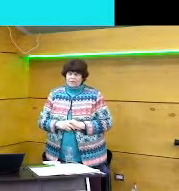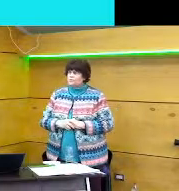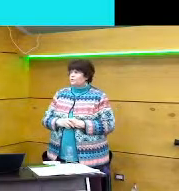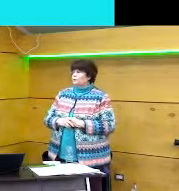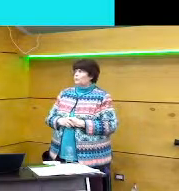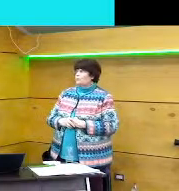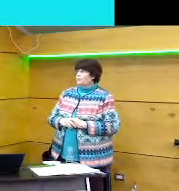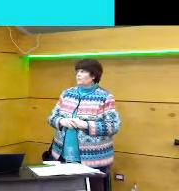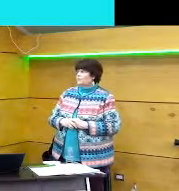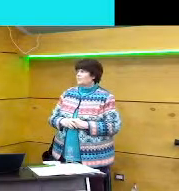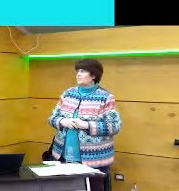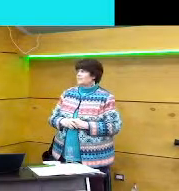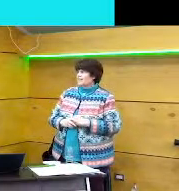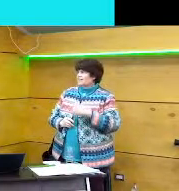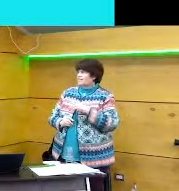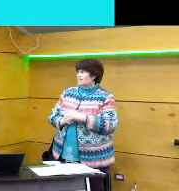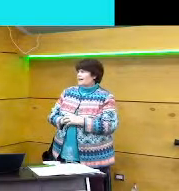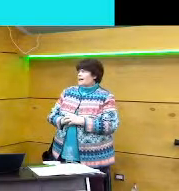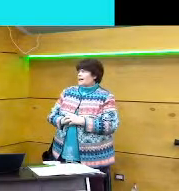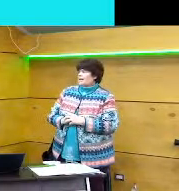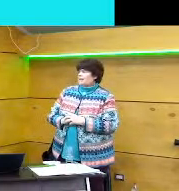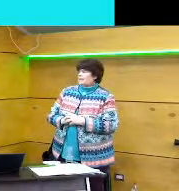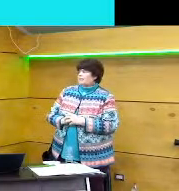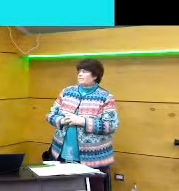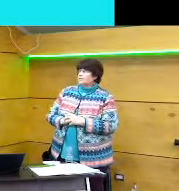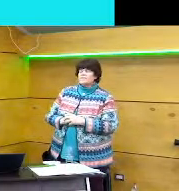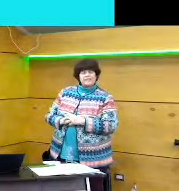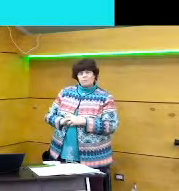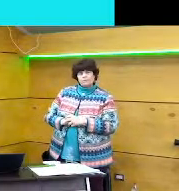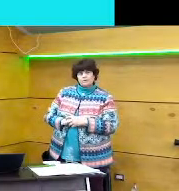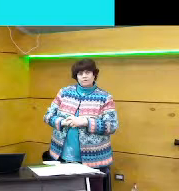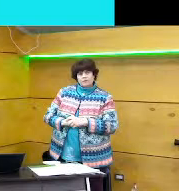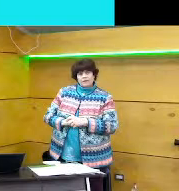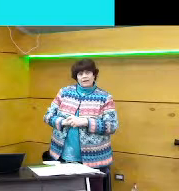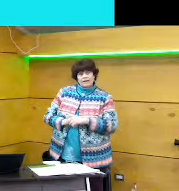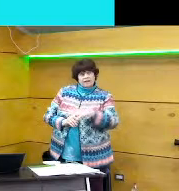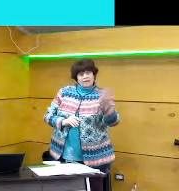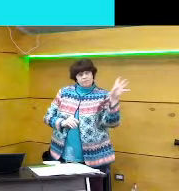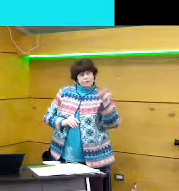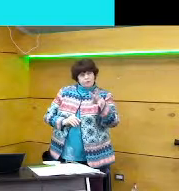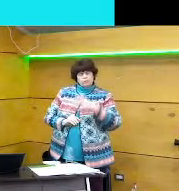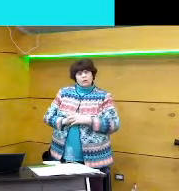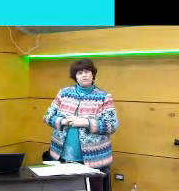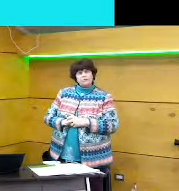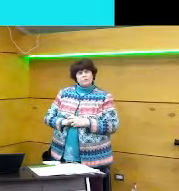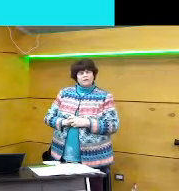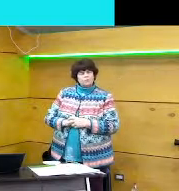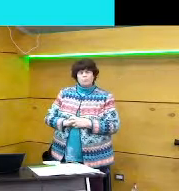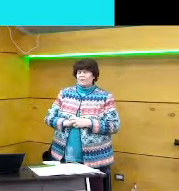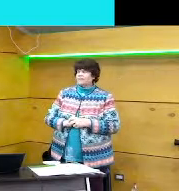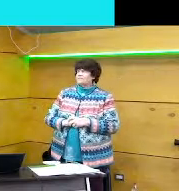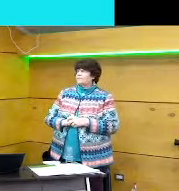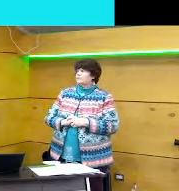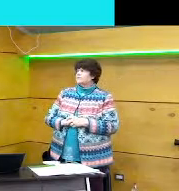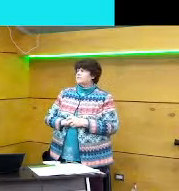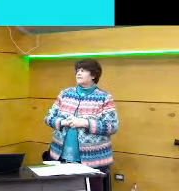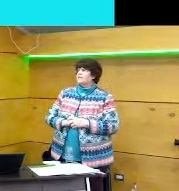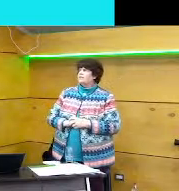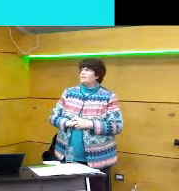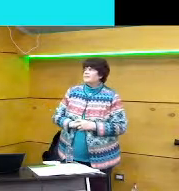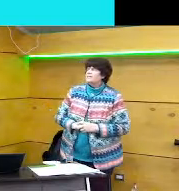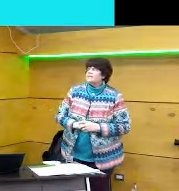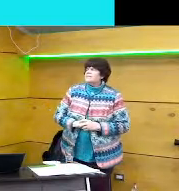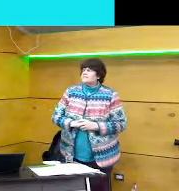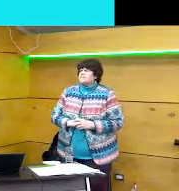you want to do things that, for example, if you want to do a group activity, you can